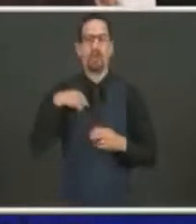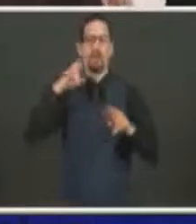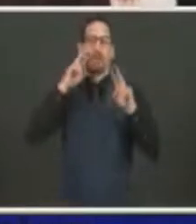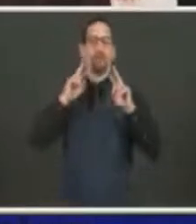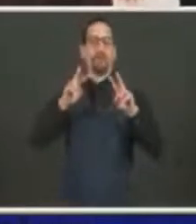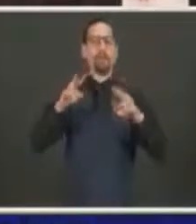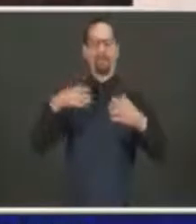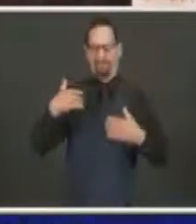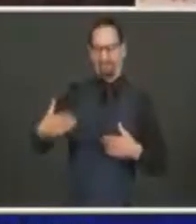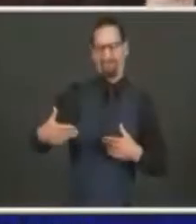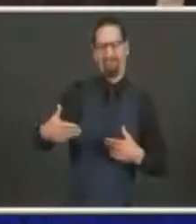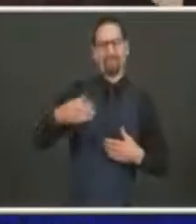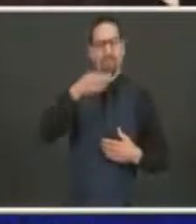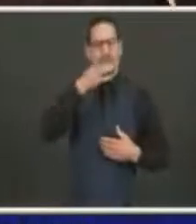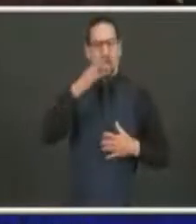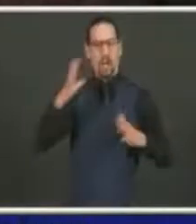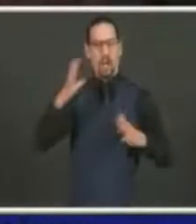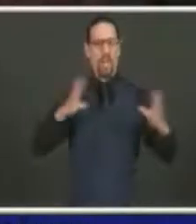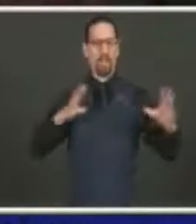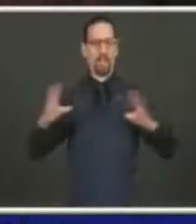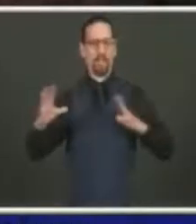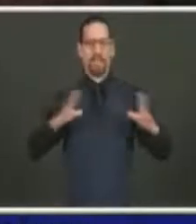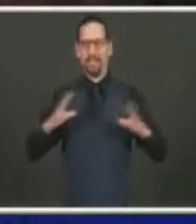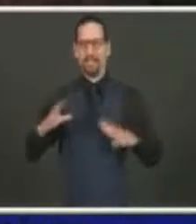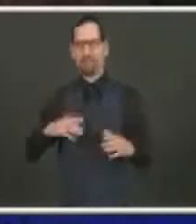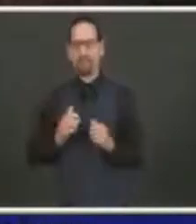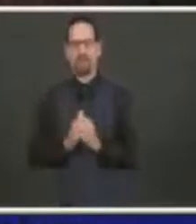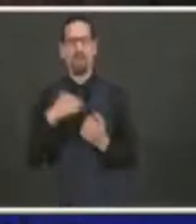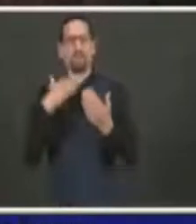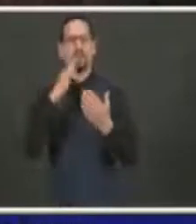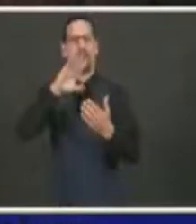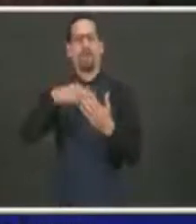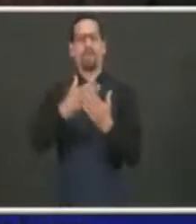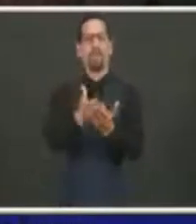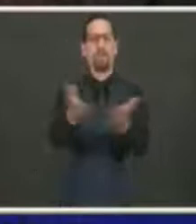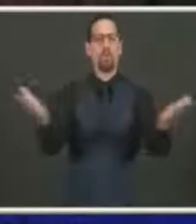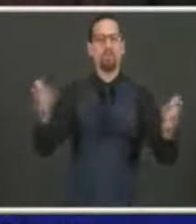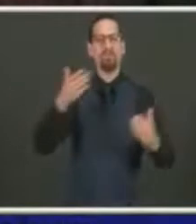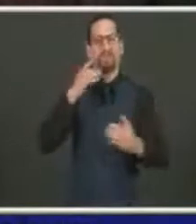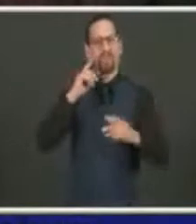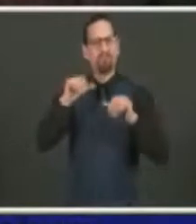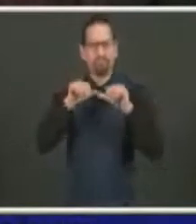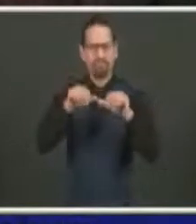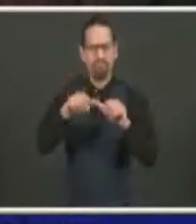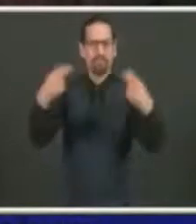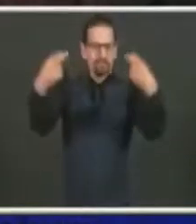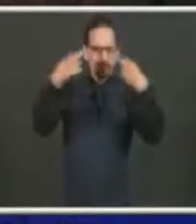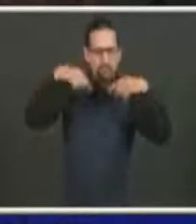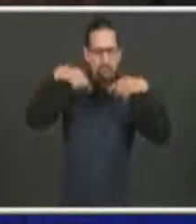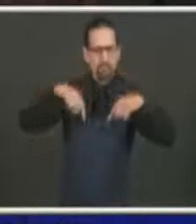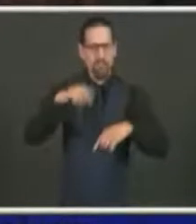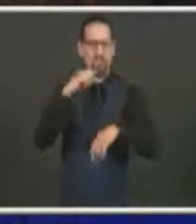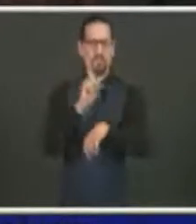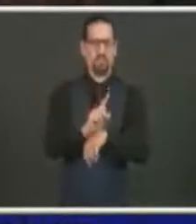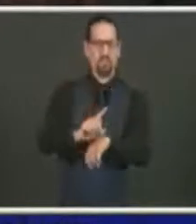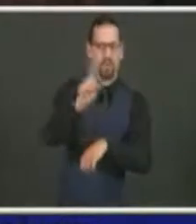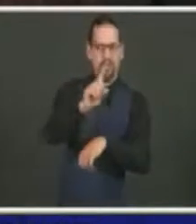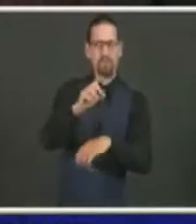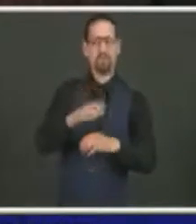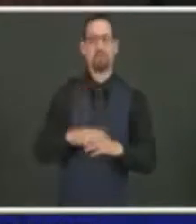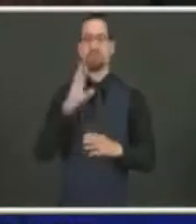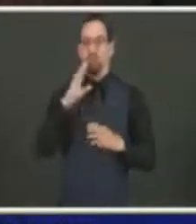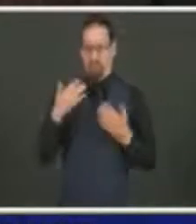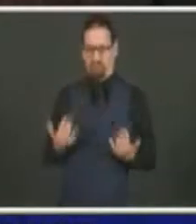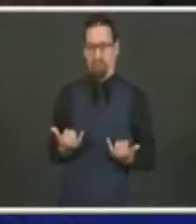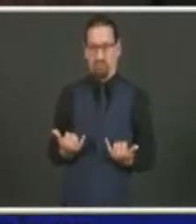next weekend. I want to thank you all for continuing to tune in at 1 o'clock. I will be here again on